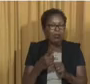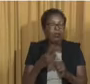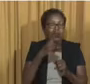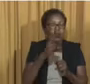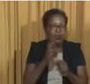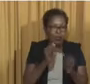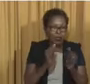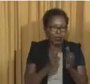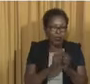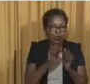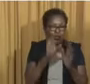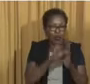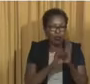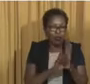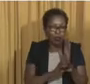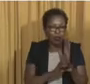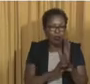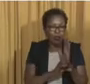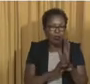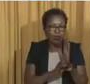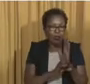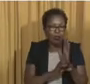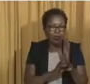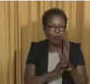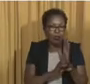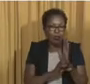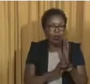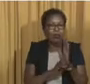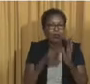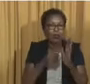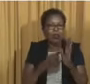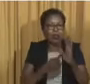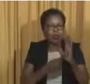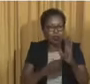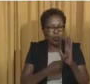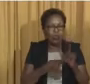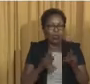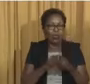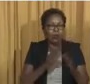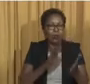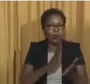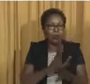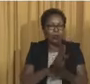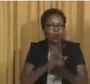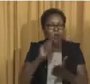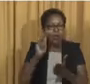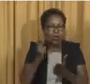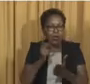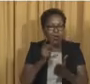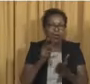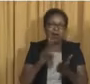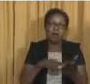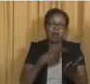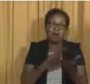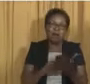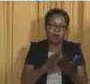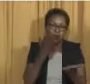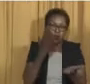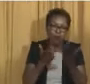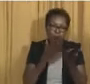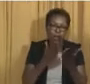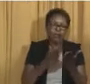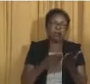Constitution in its first decade is proof that Kenyans attained the goal of balancing flexibility with rigidity